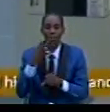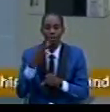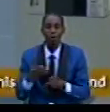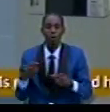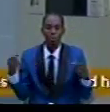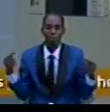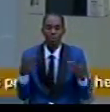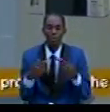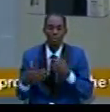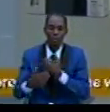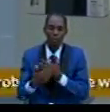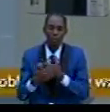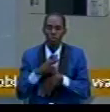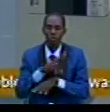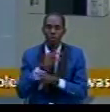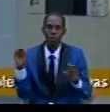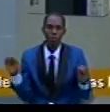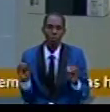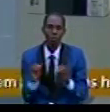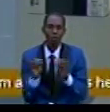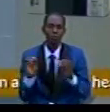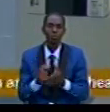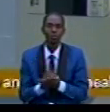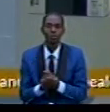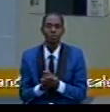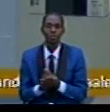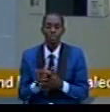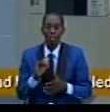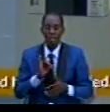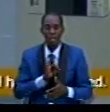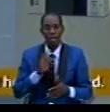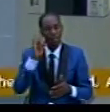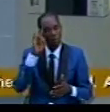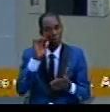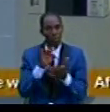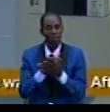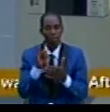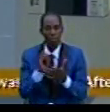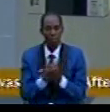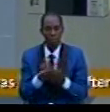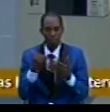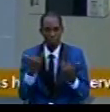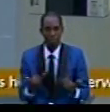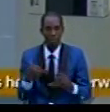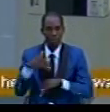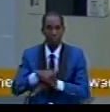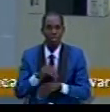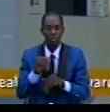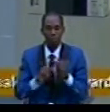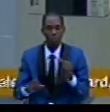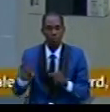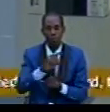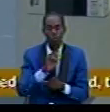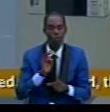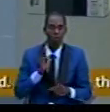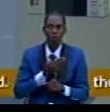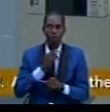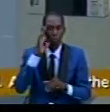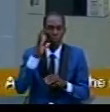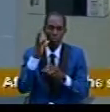more. I believe that tonight, every one of us will receive the touch of the Almighty